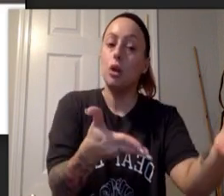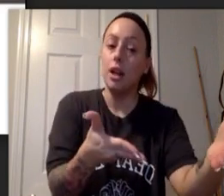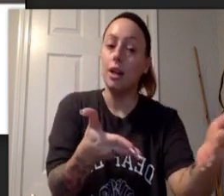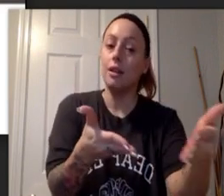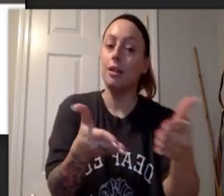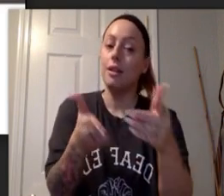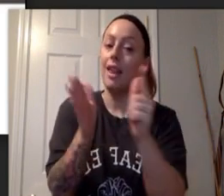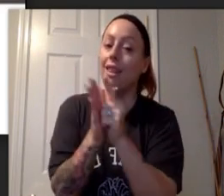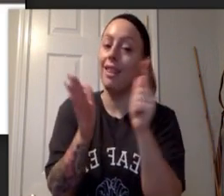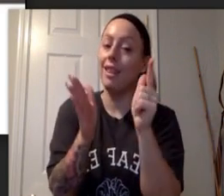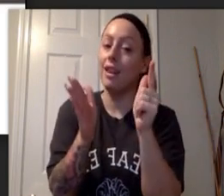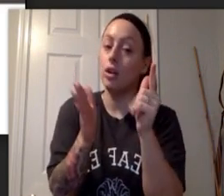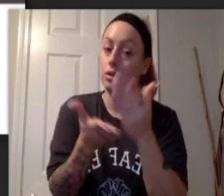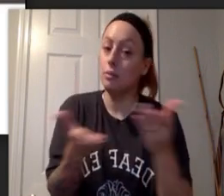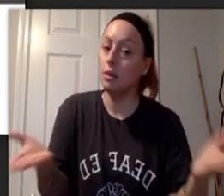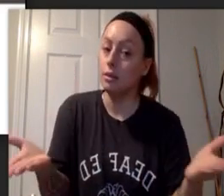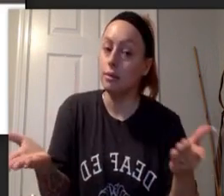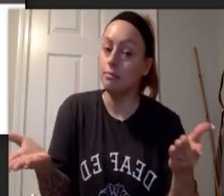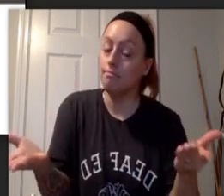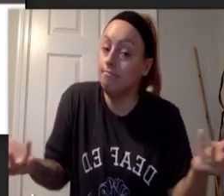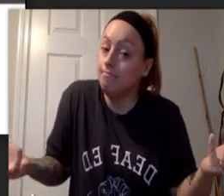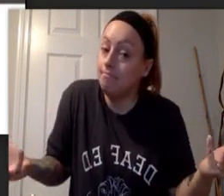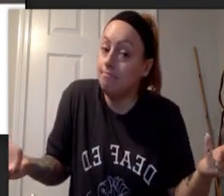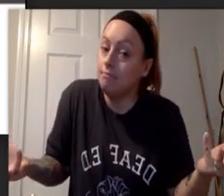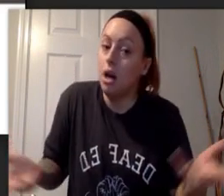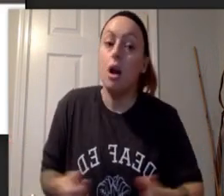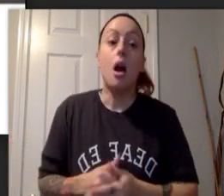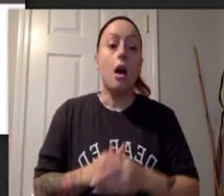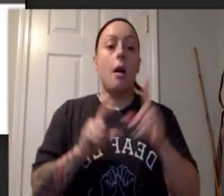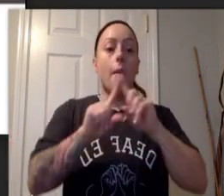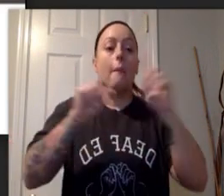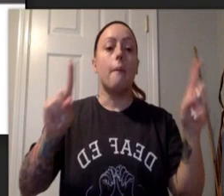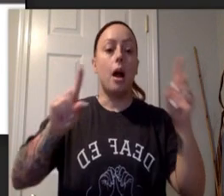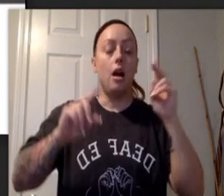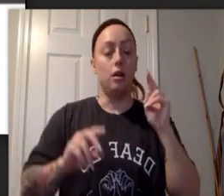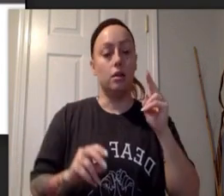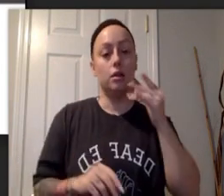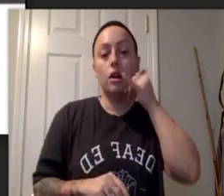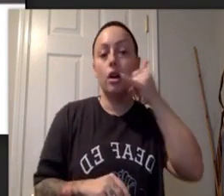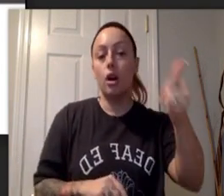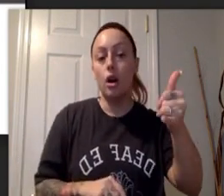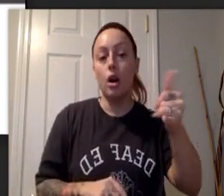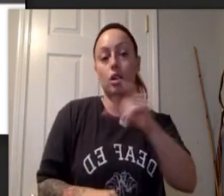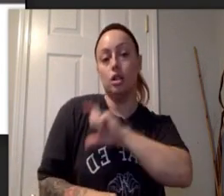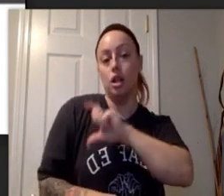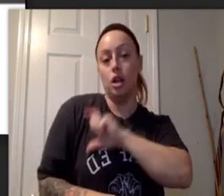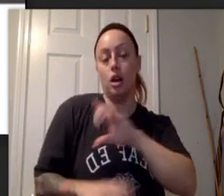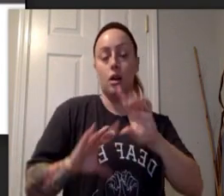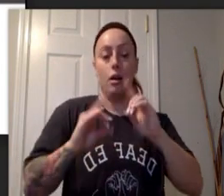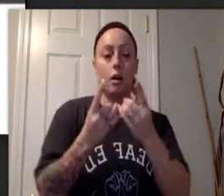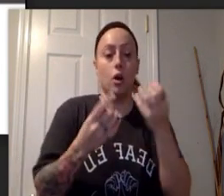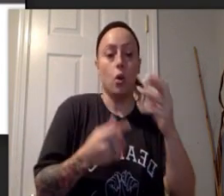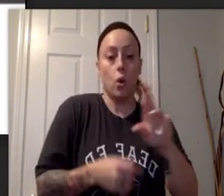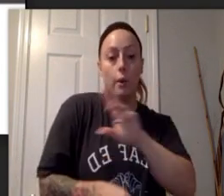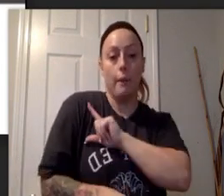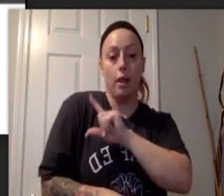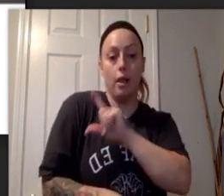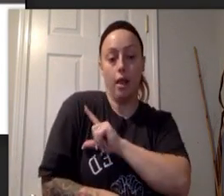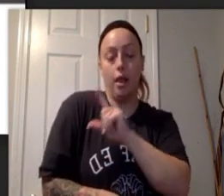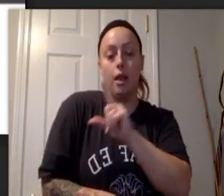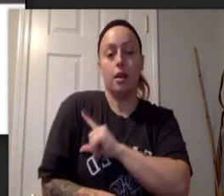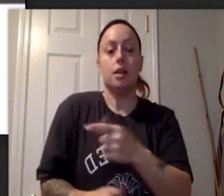that. But call your sheriff's department or police. I don't, if you feel like it. I just know some departments are like, yeah, we